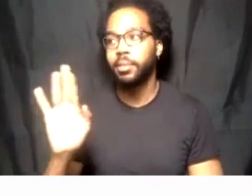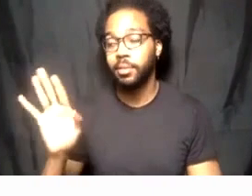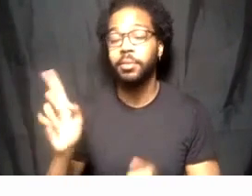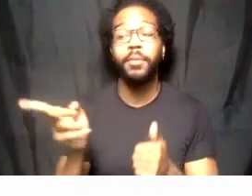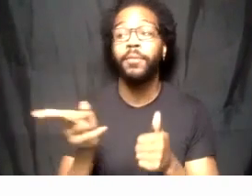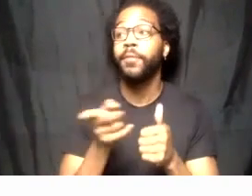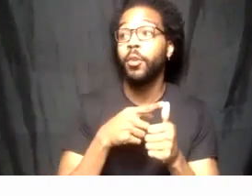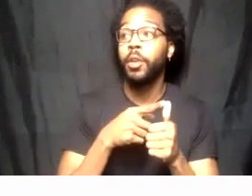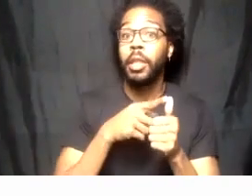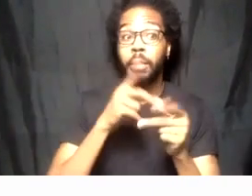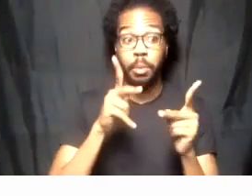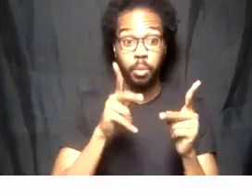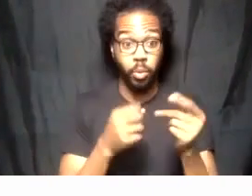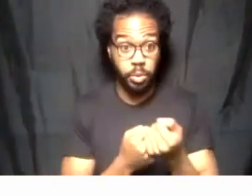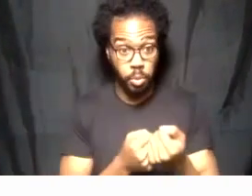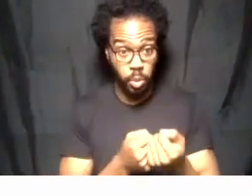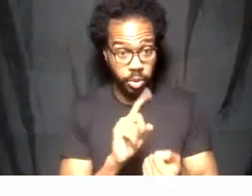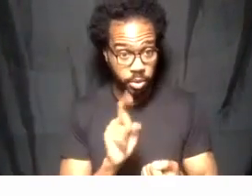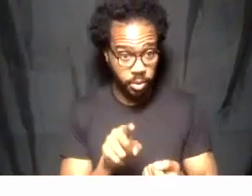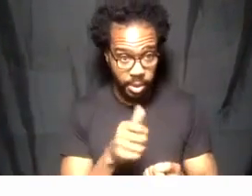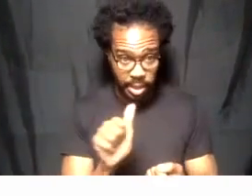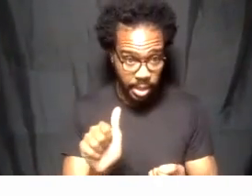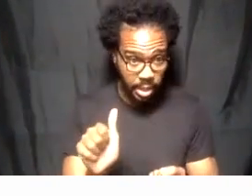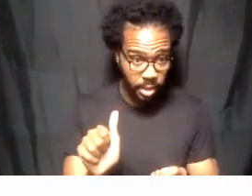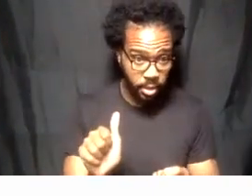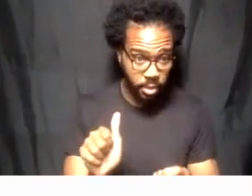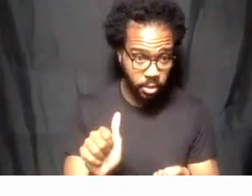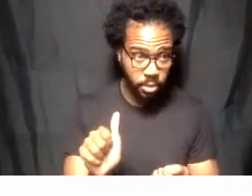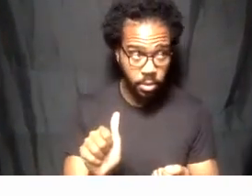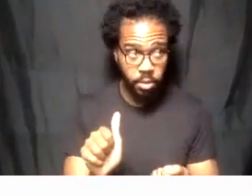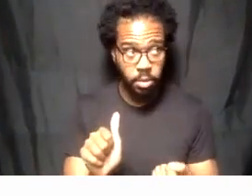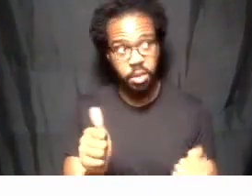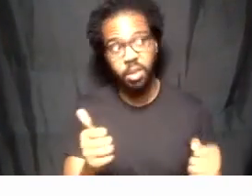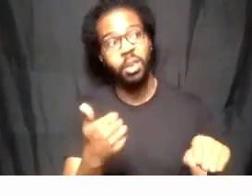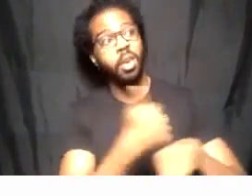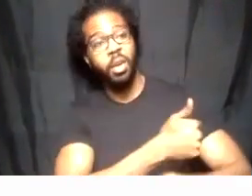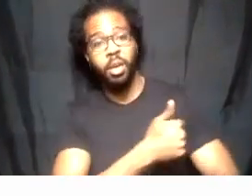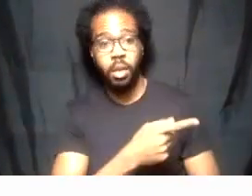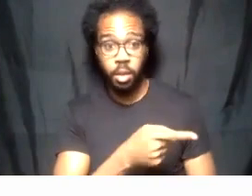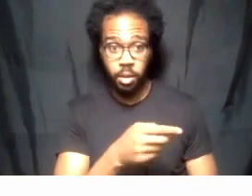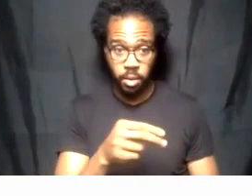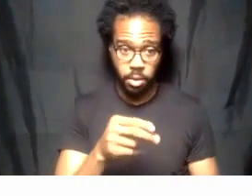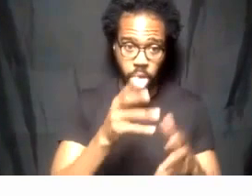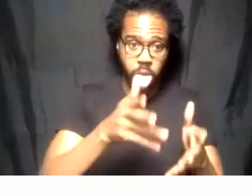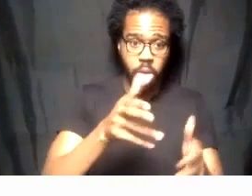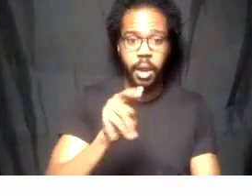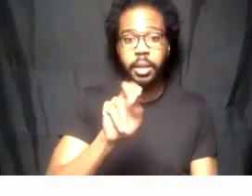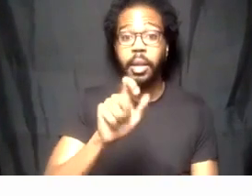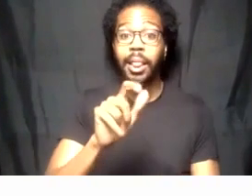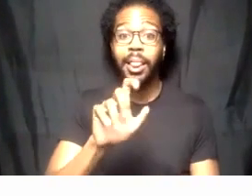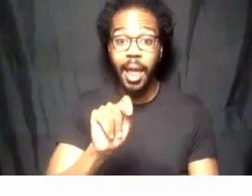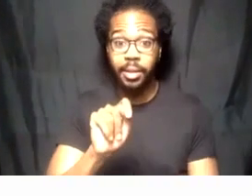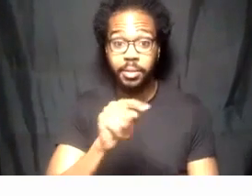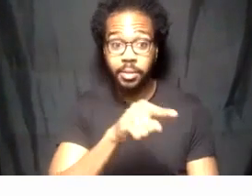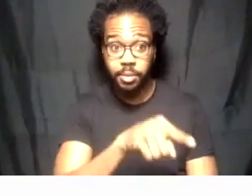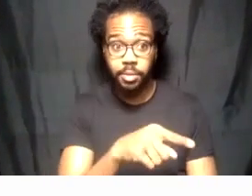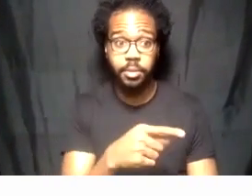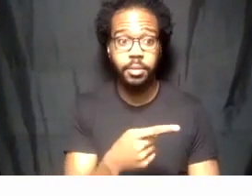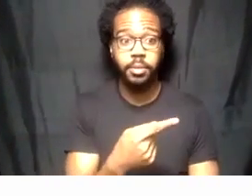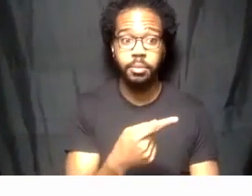we support, have there been any allegations that of neglect based on a provider not taking appropriate